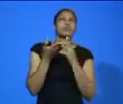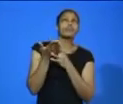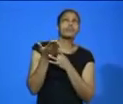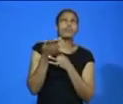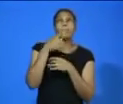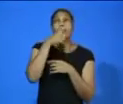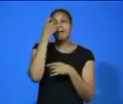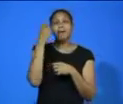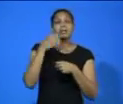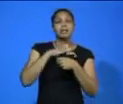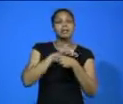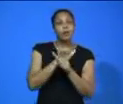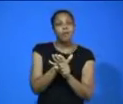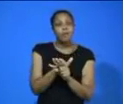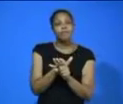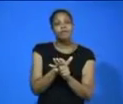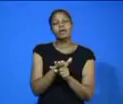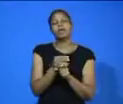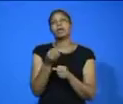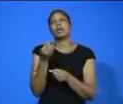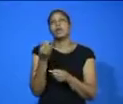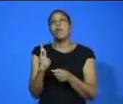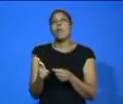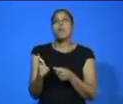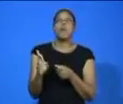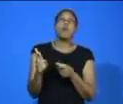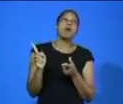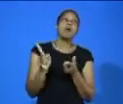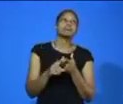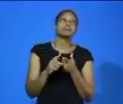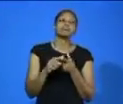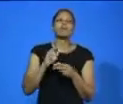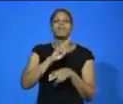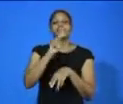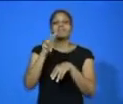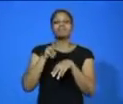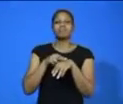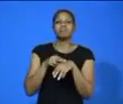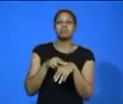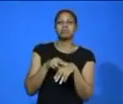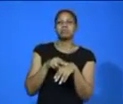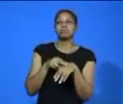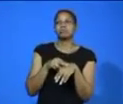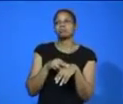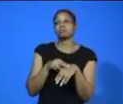COVID or by natural